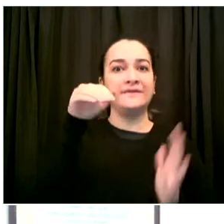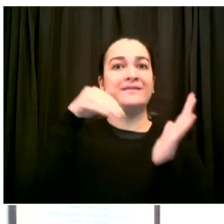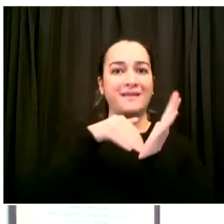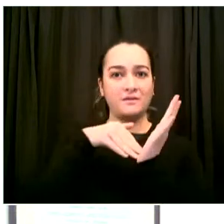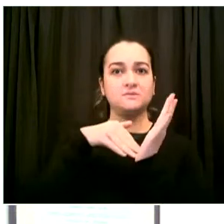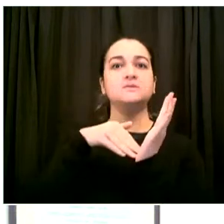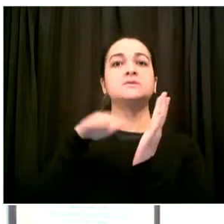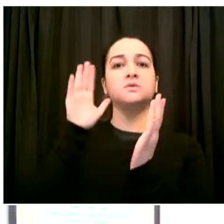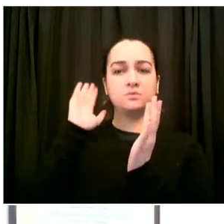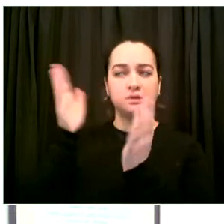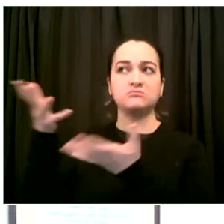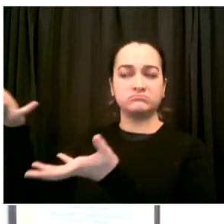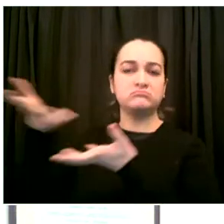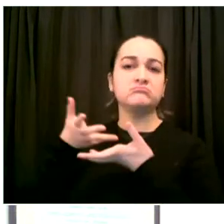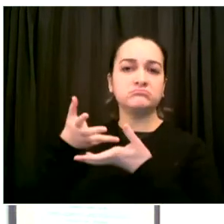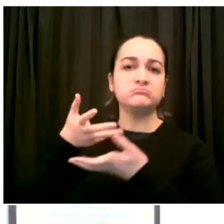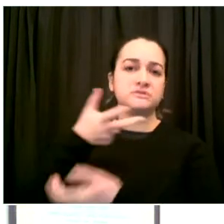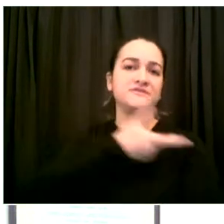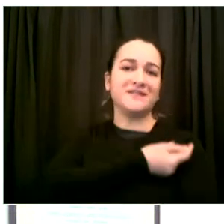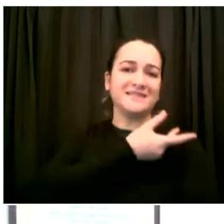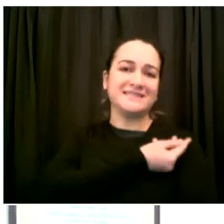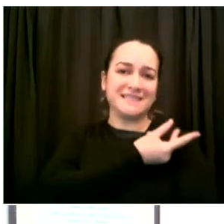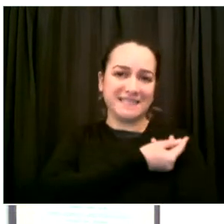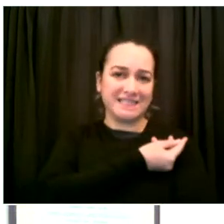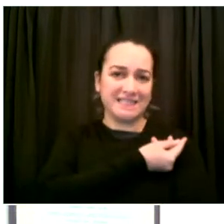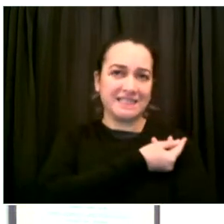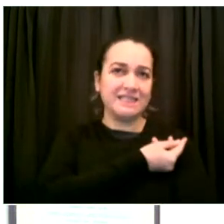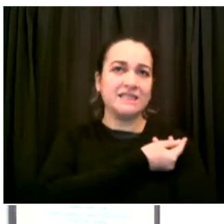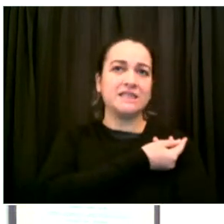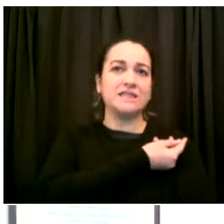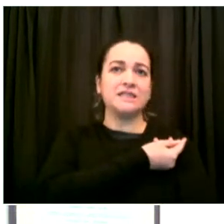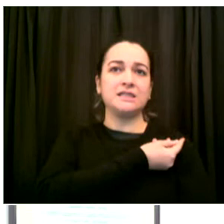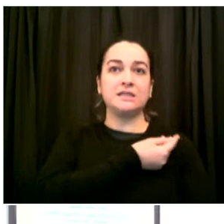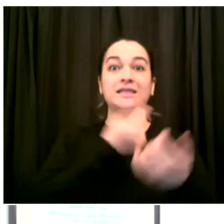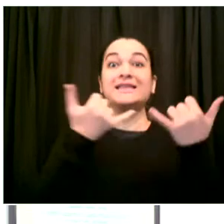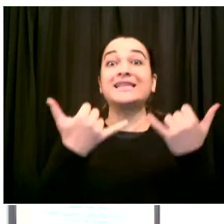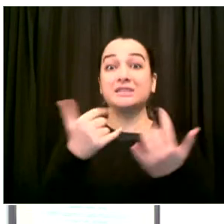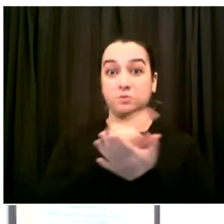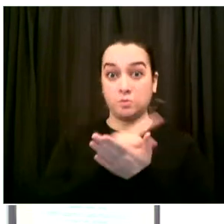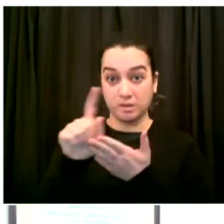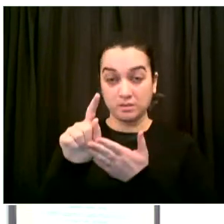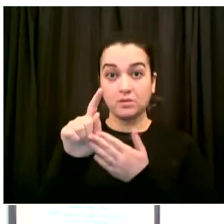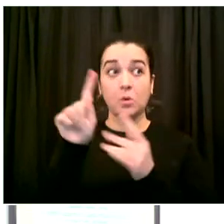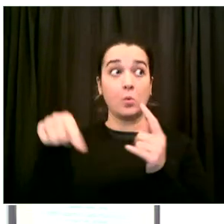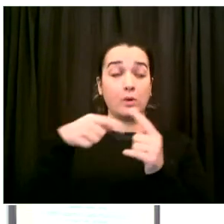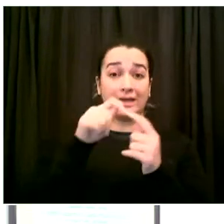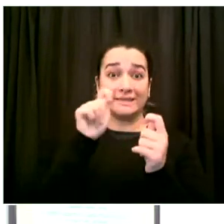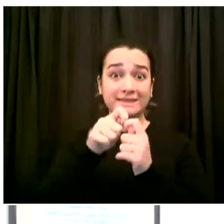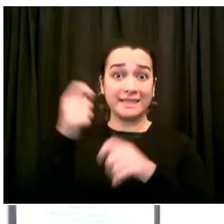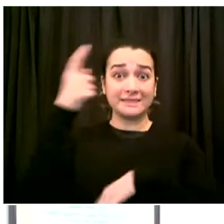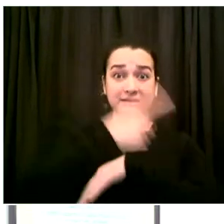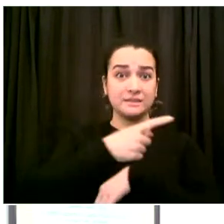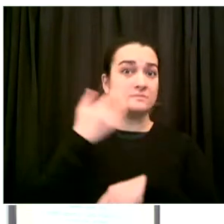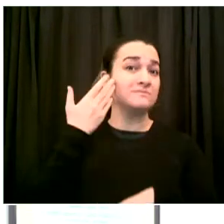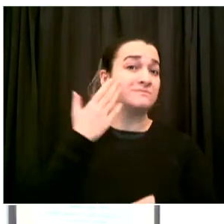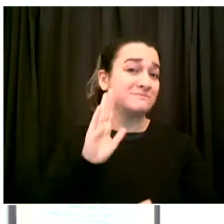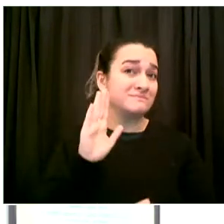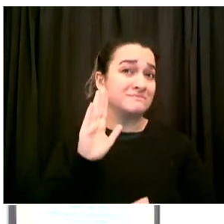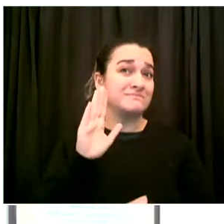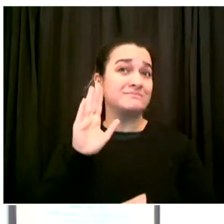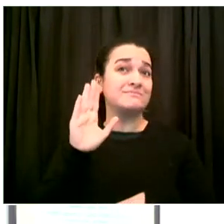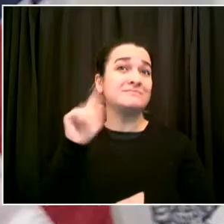for this week. Most of those deliveries will occur today, tomorrow, and Wednesday. Go ahead,